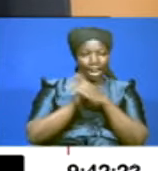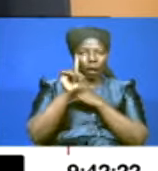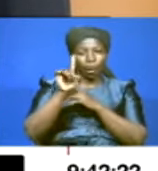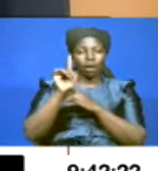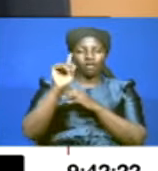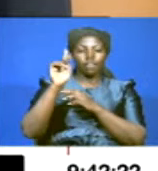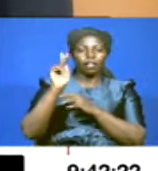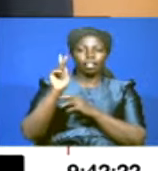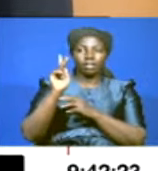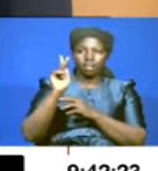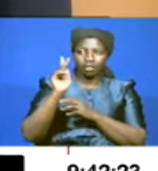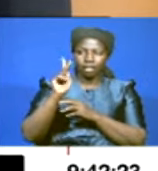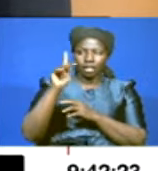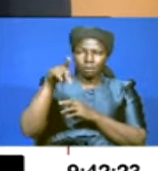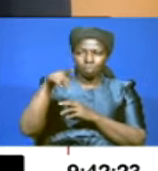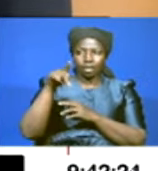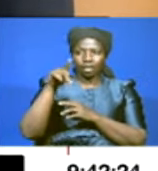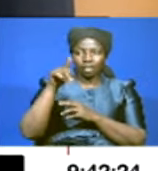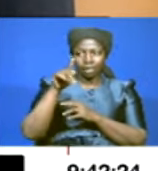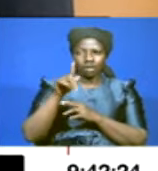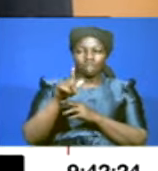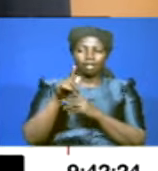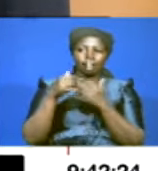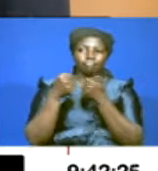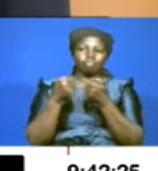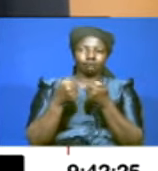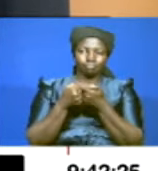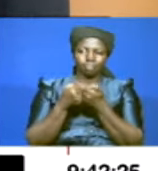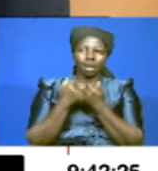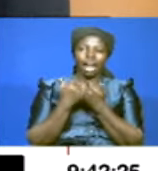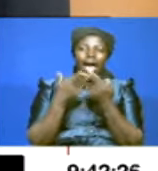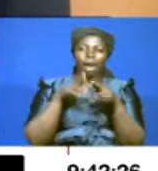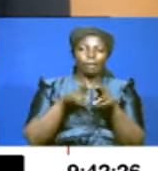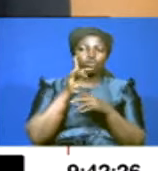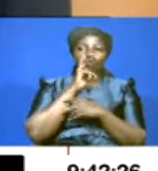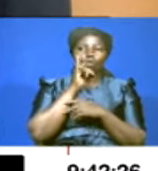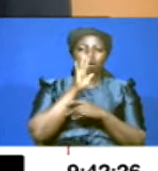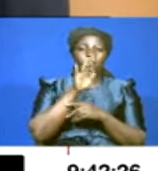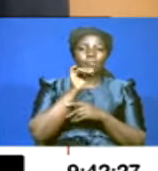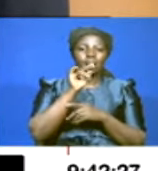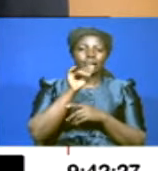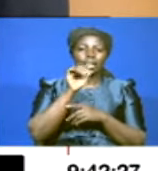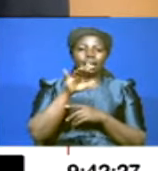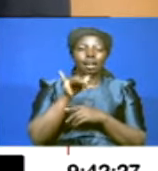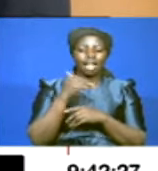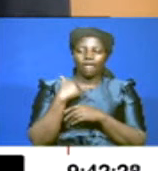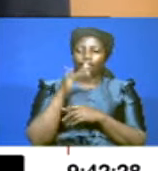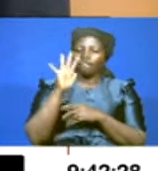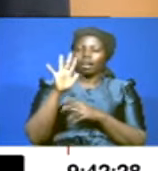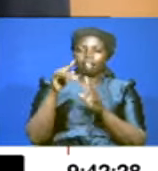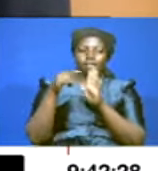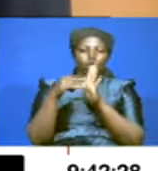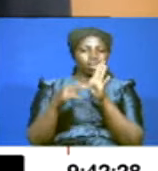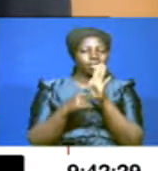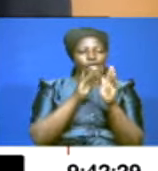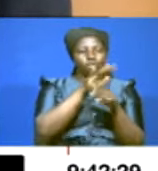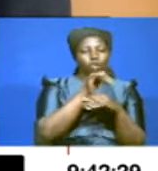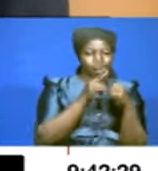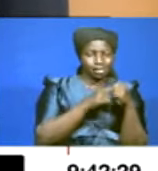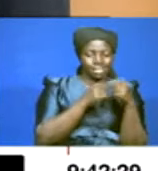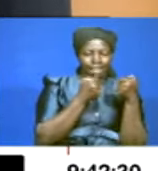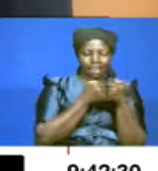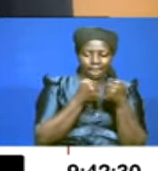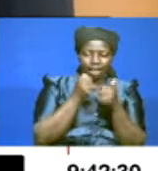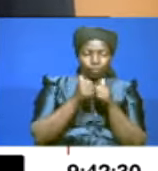on card tomorrow. Bandari are 12th on the table, having picked just 5 points from the 6 matches they have played